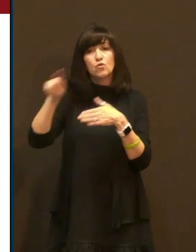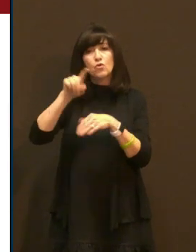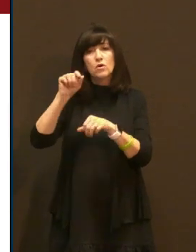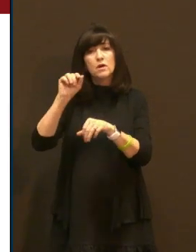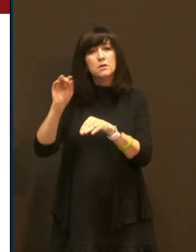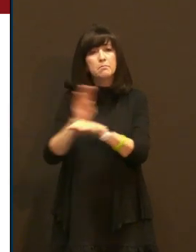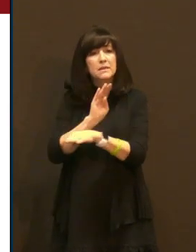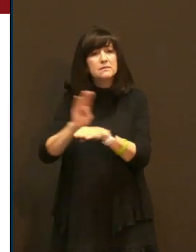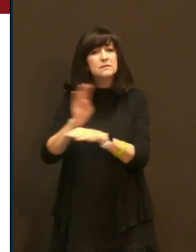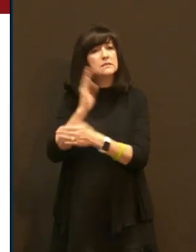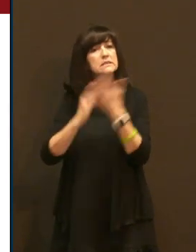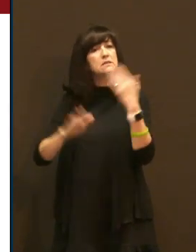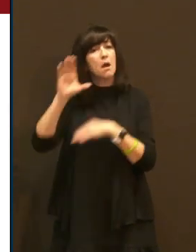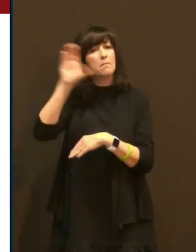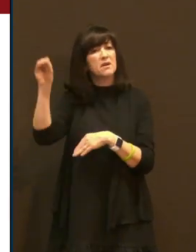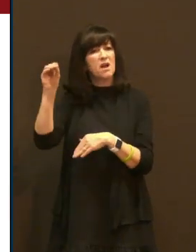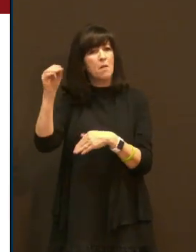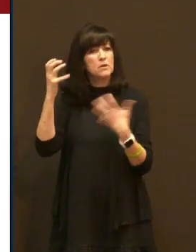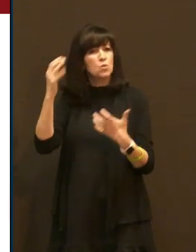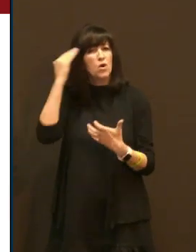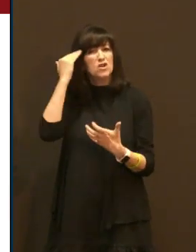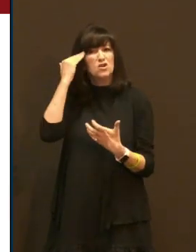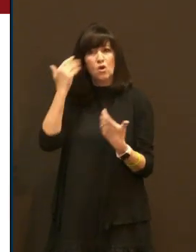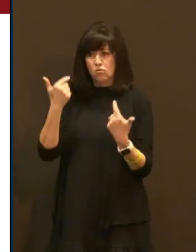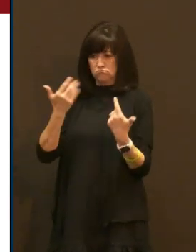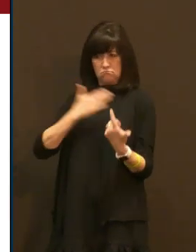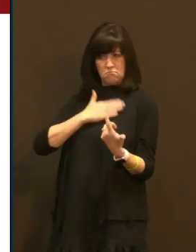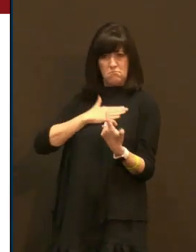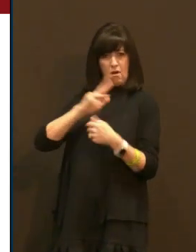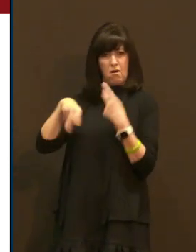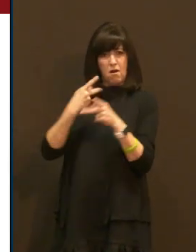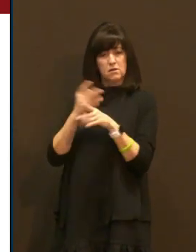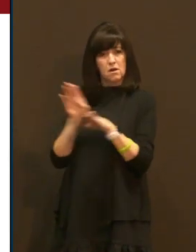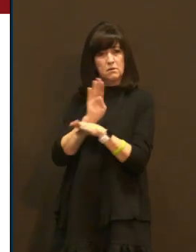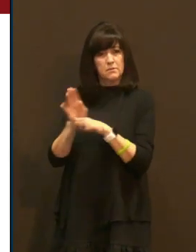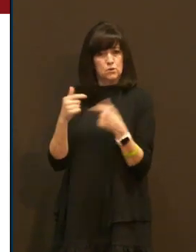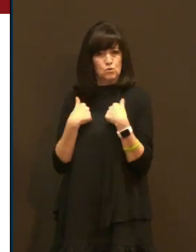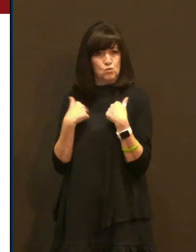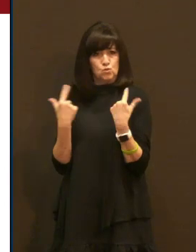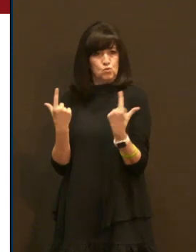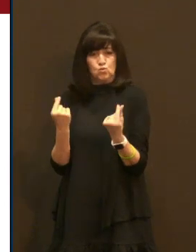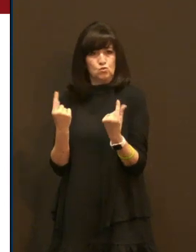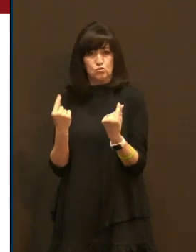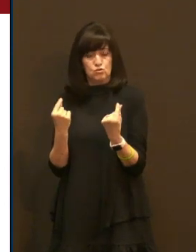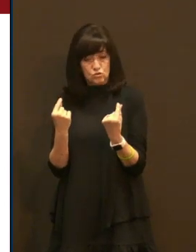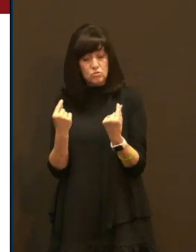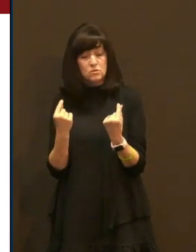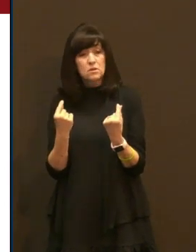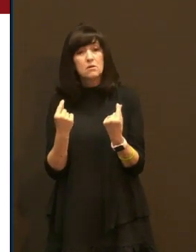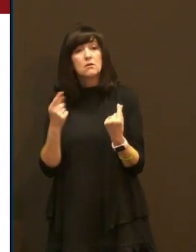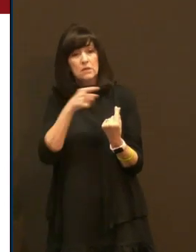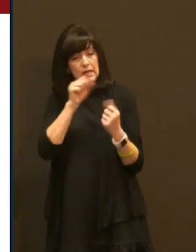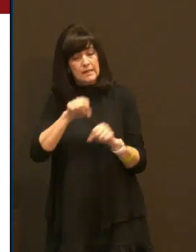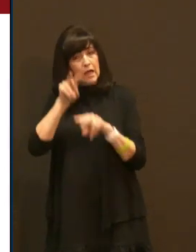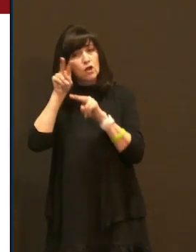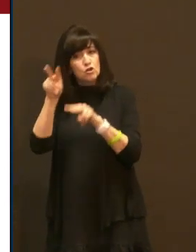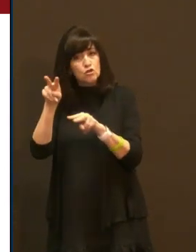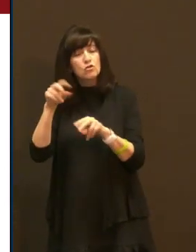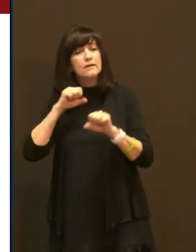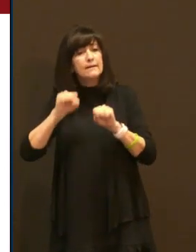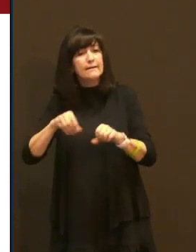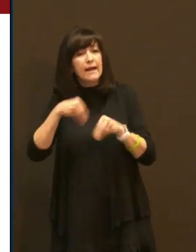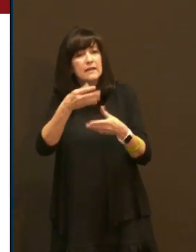and clients. But it also identifies categories of businesses that may have employees at higher risk for